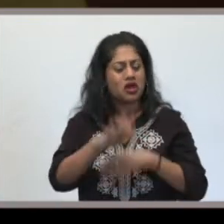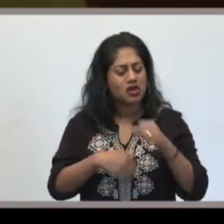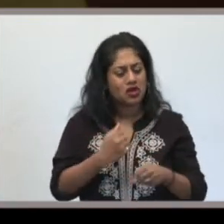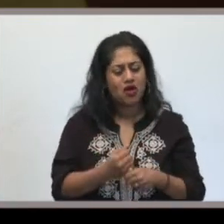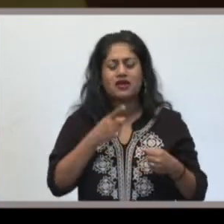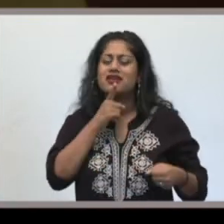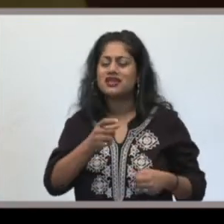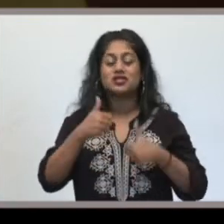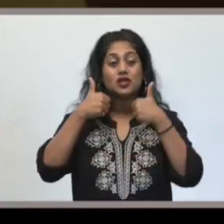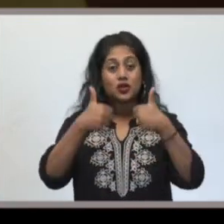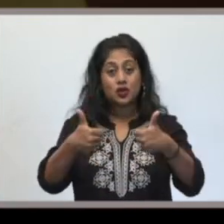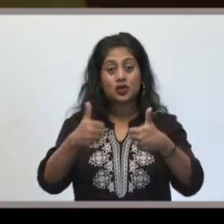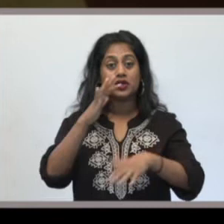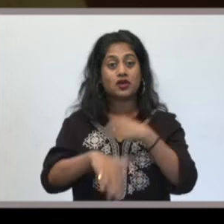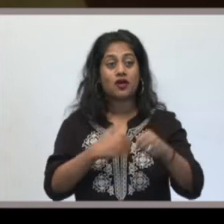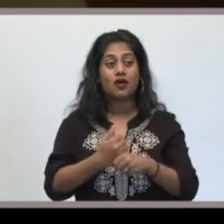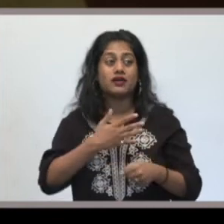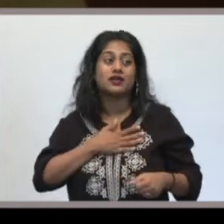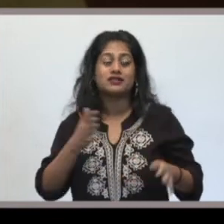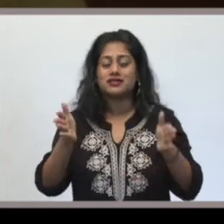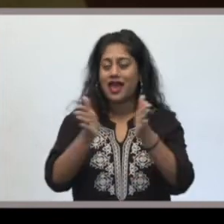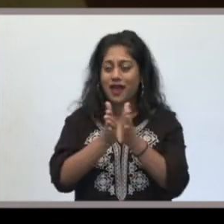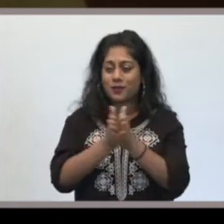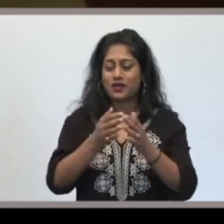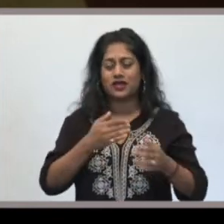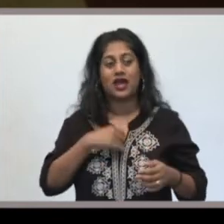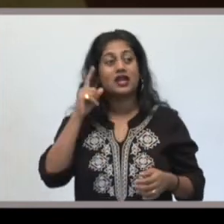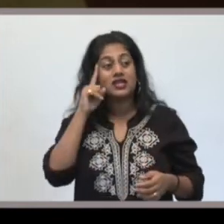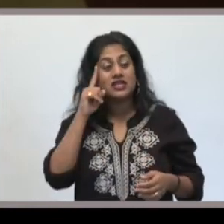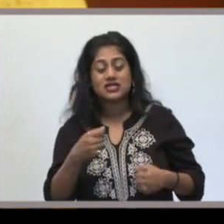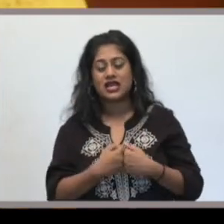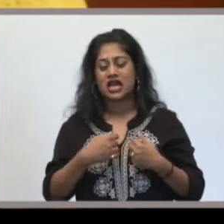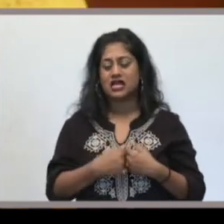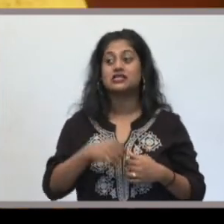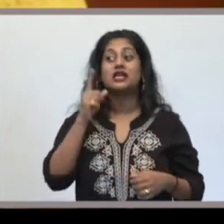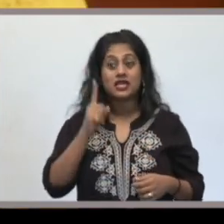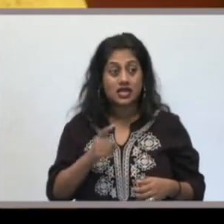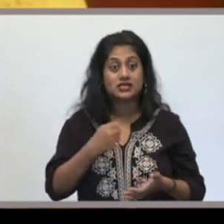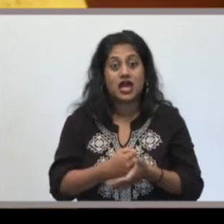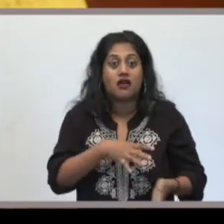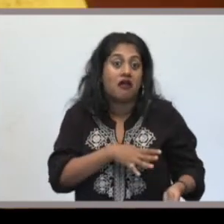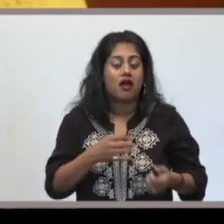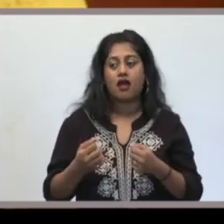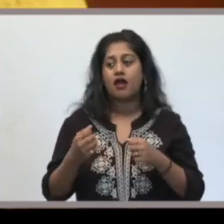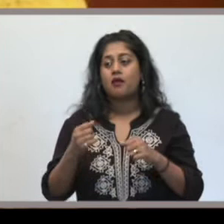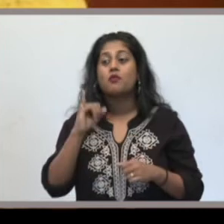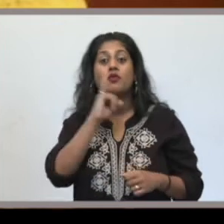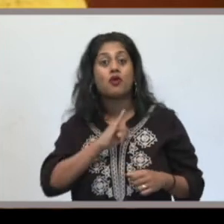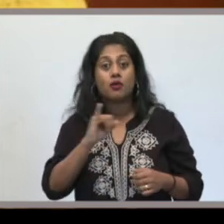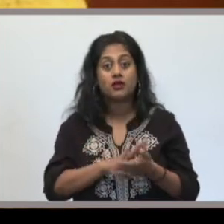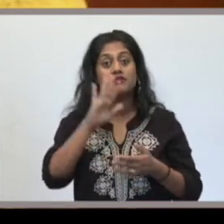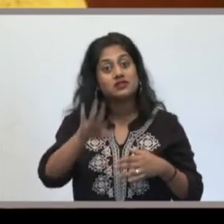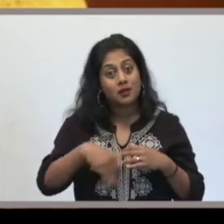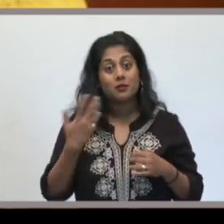happy are those who mourn, for they will be comforted. God wants to comfort you in your